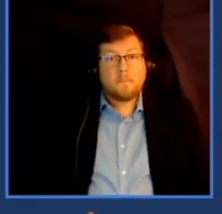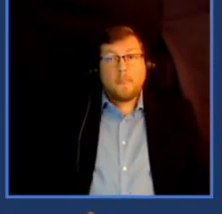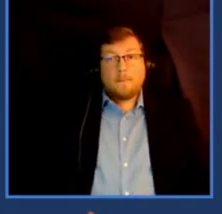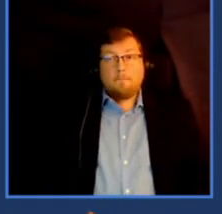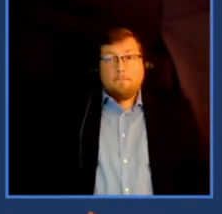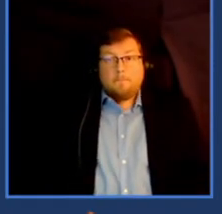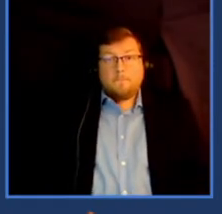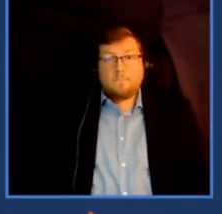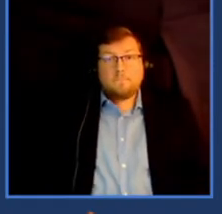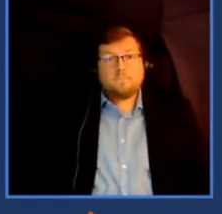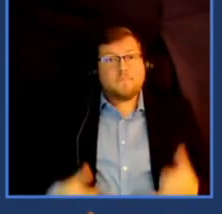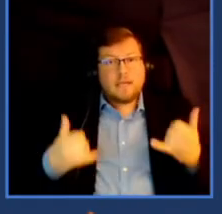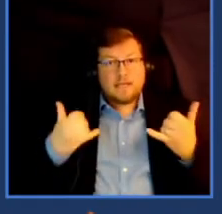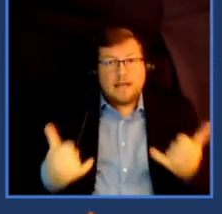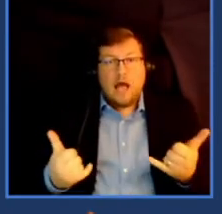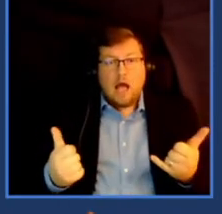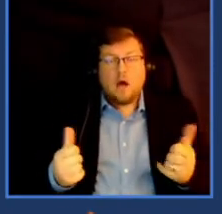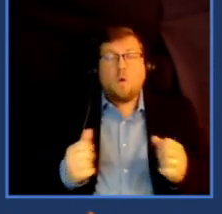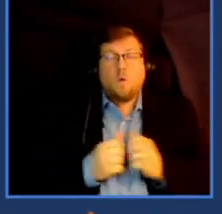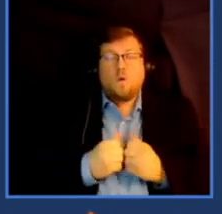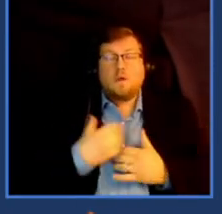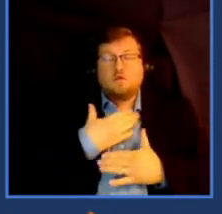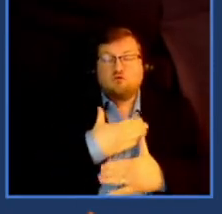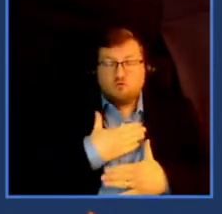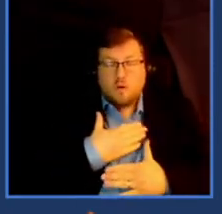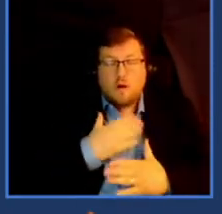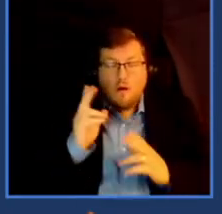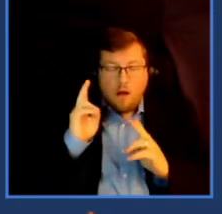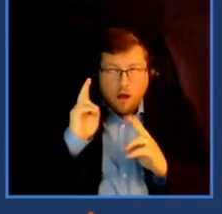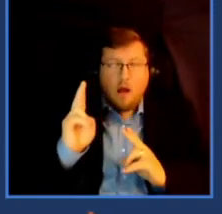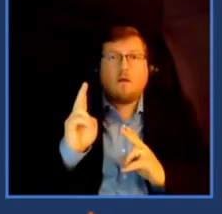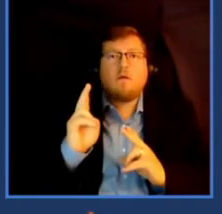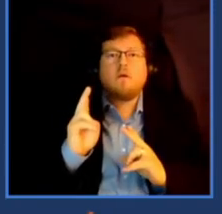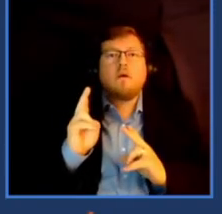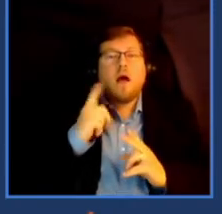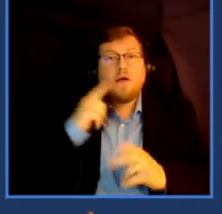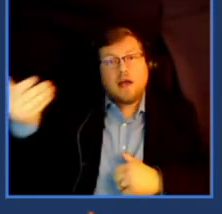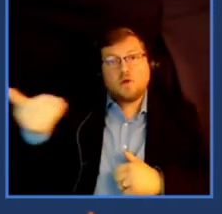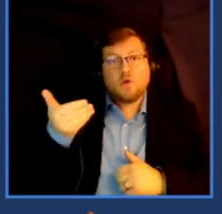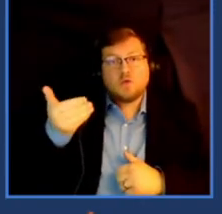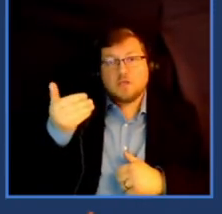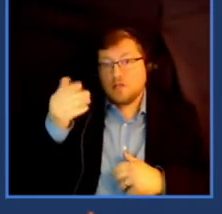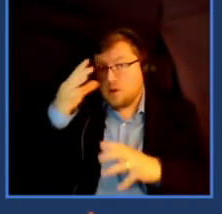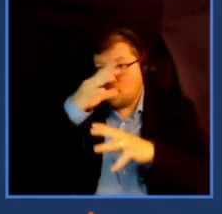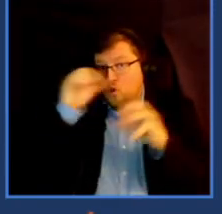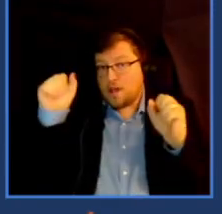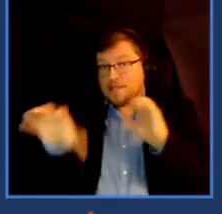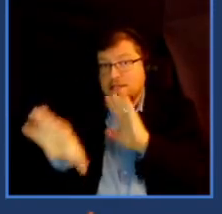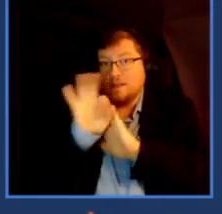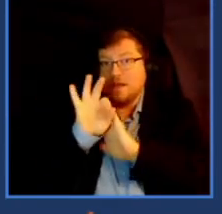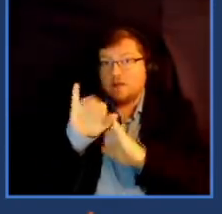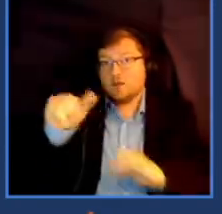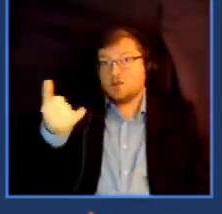It is now with great honor that I introduce President-elect Joe Biden.